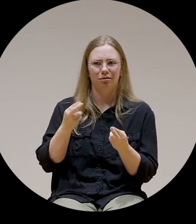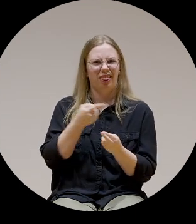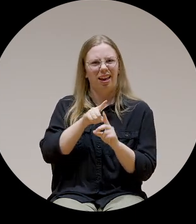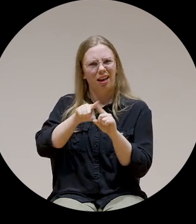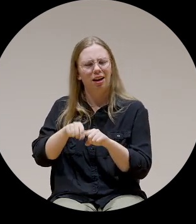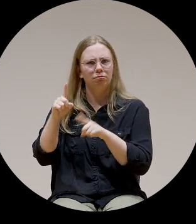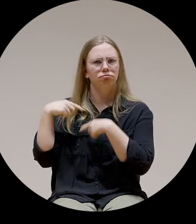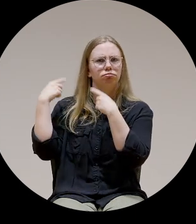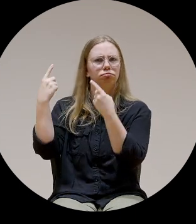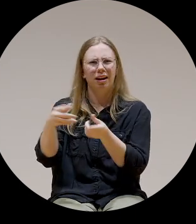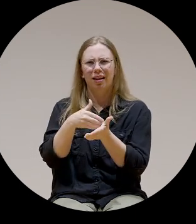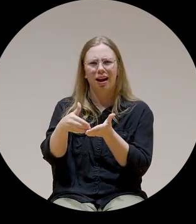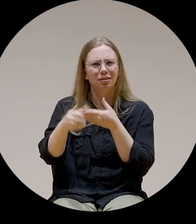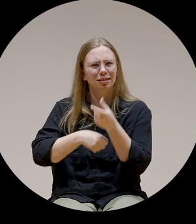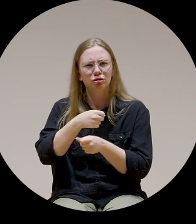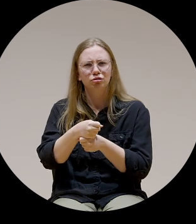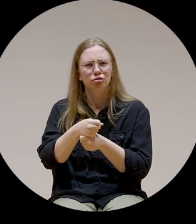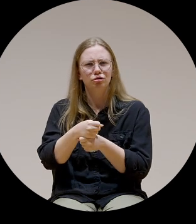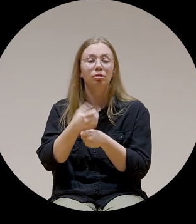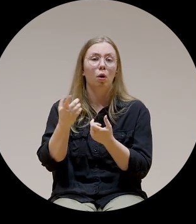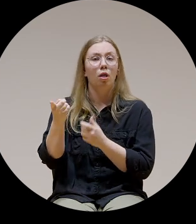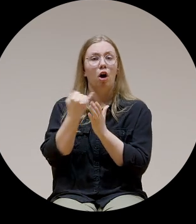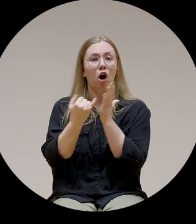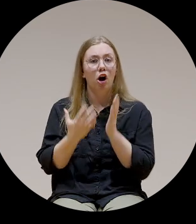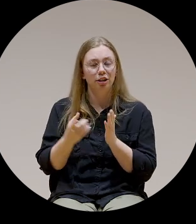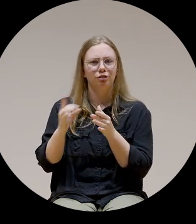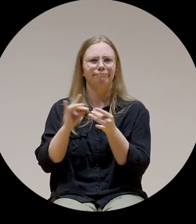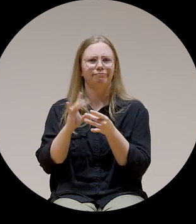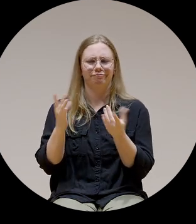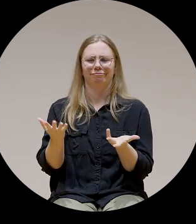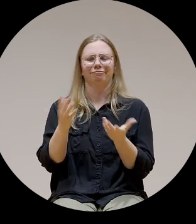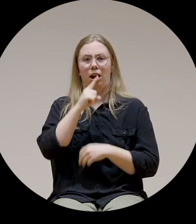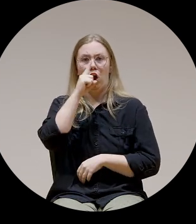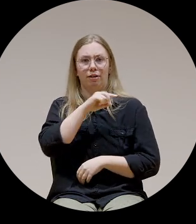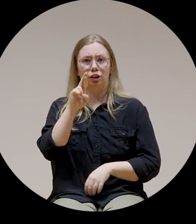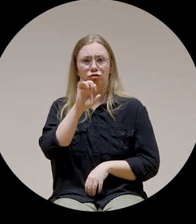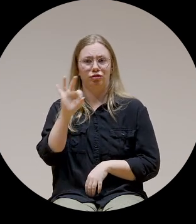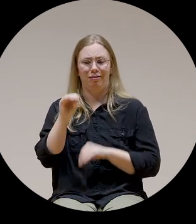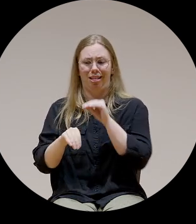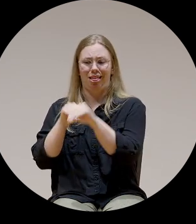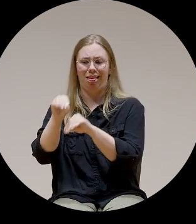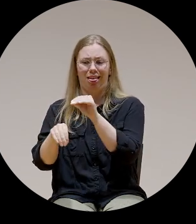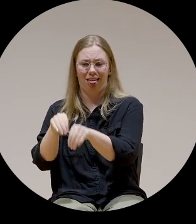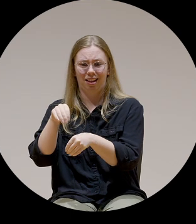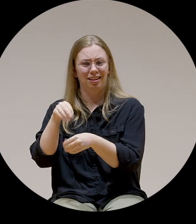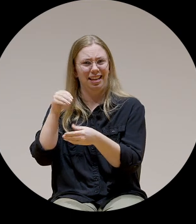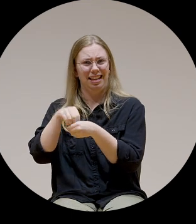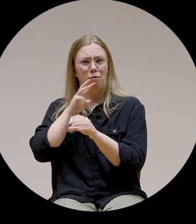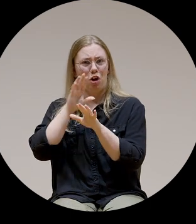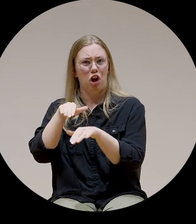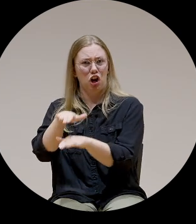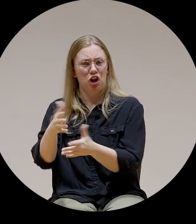people. And Courtney talks about how the irony of these artificial reefs along that coastline is that